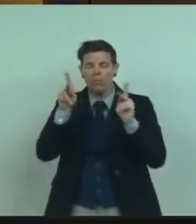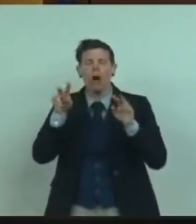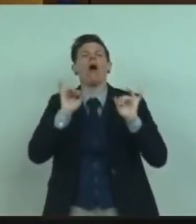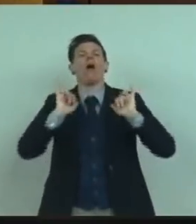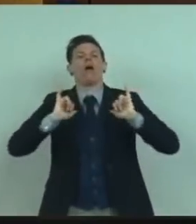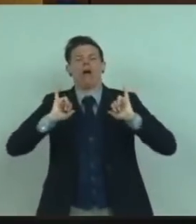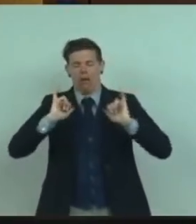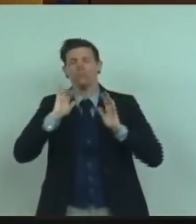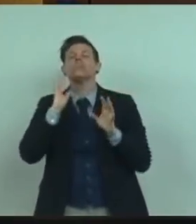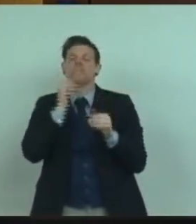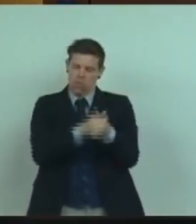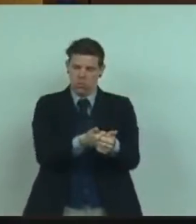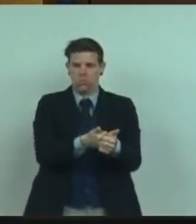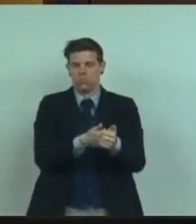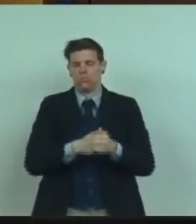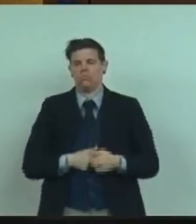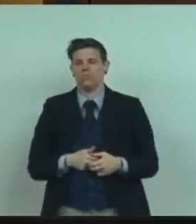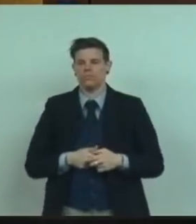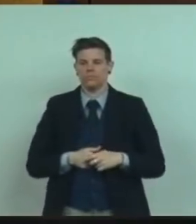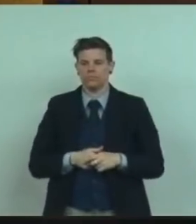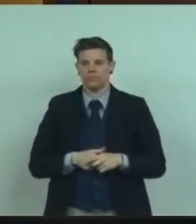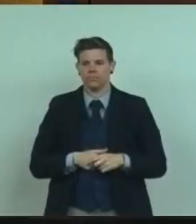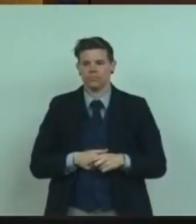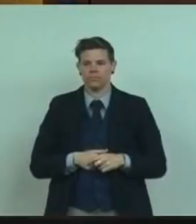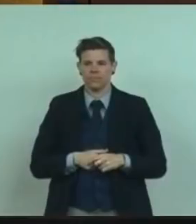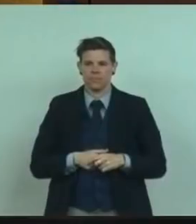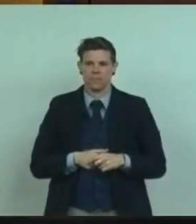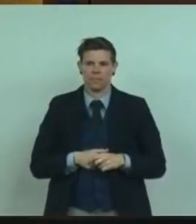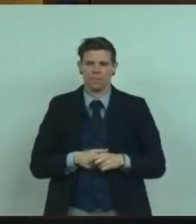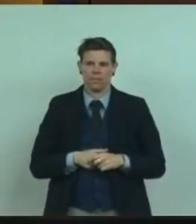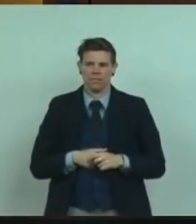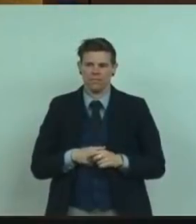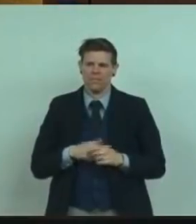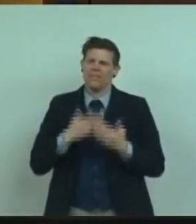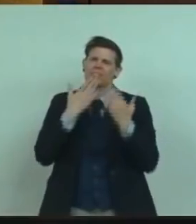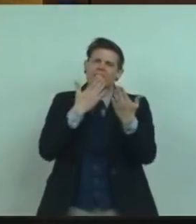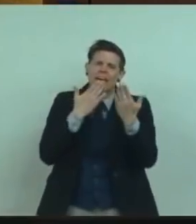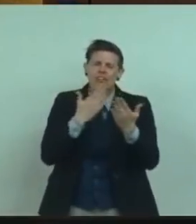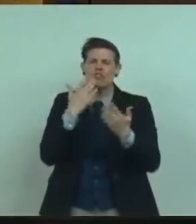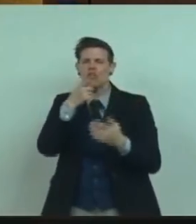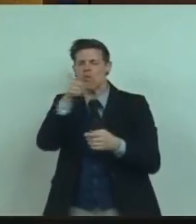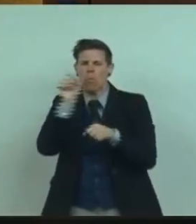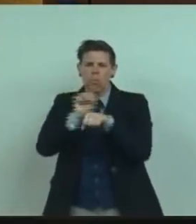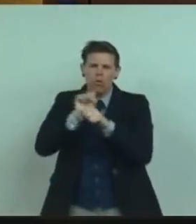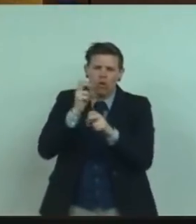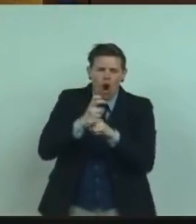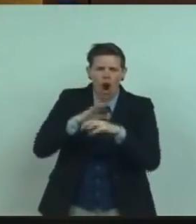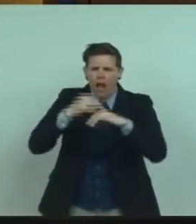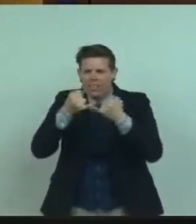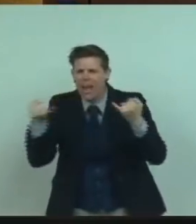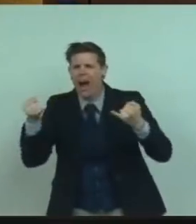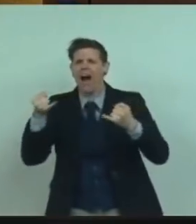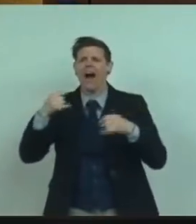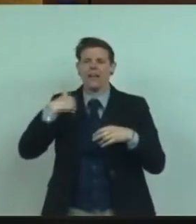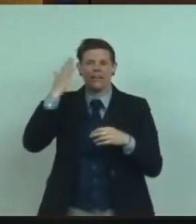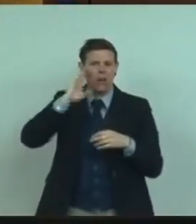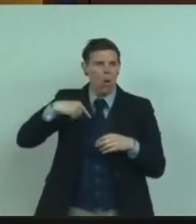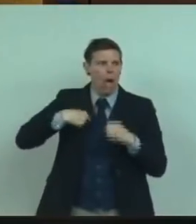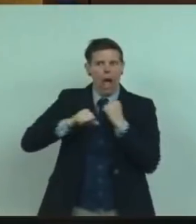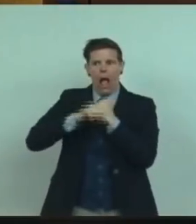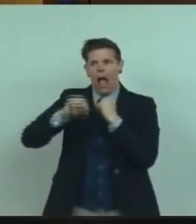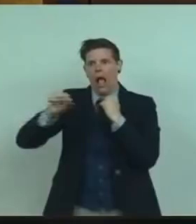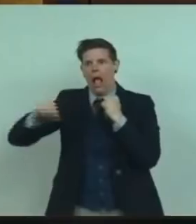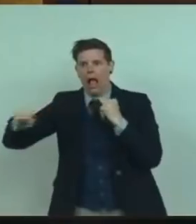work online. So, and then maybe the last thing, and I probably went too long, and I know Dr. Scrace wants to say something, and we want him